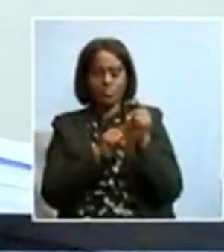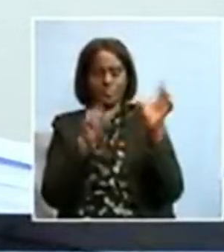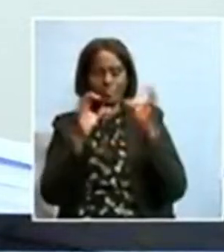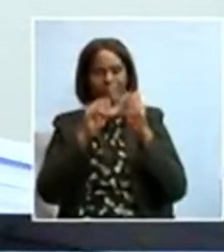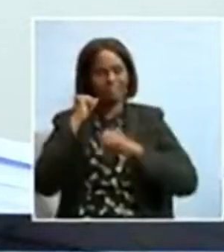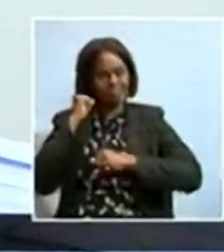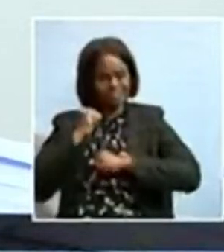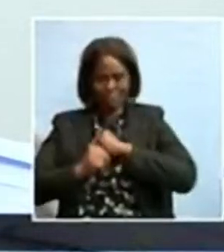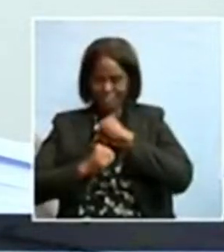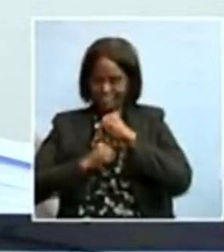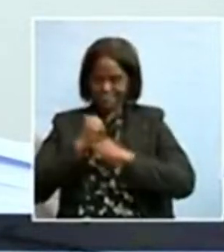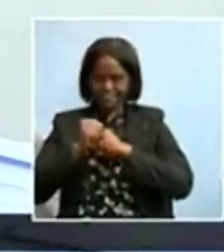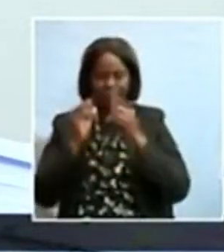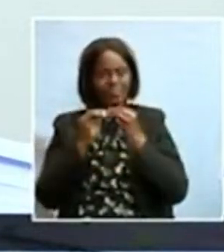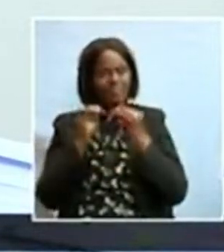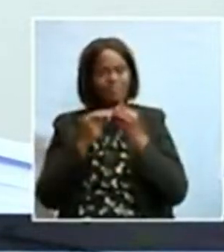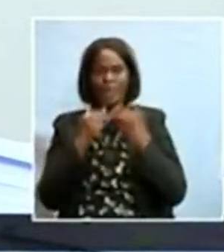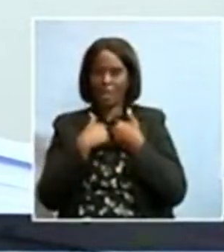struggling